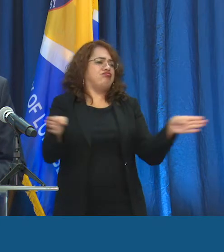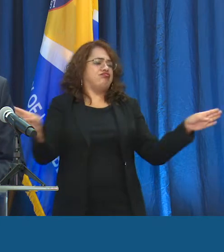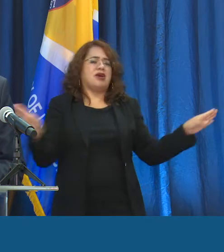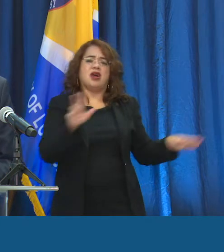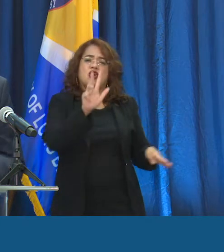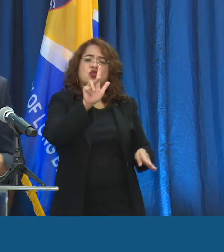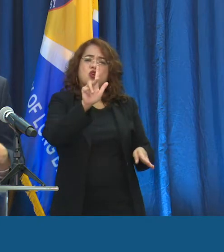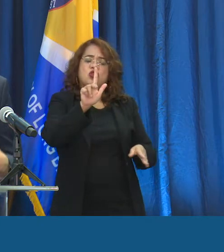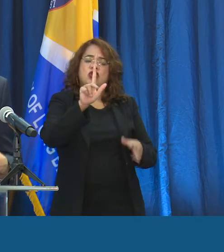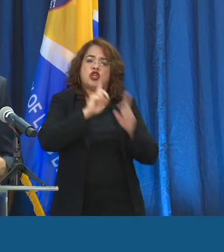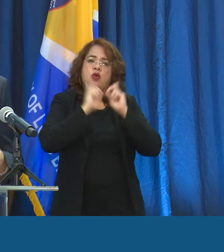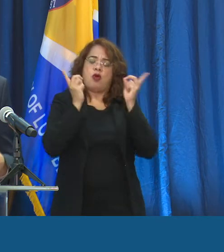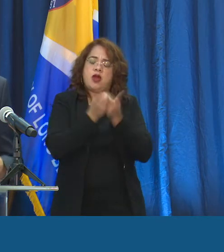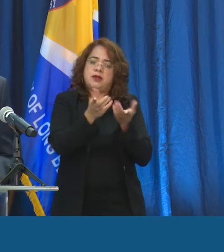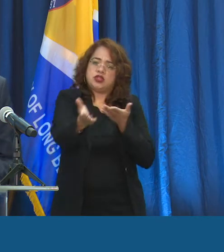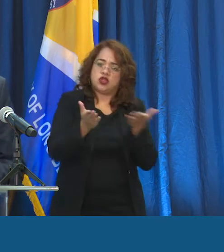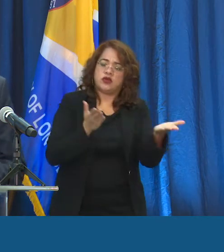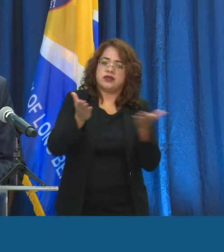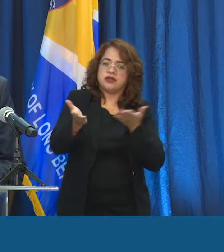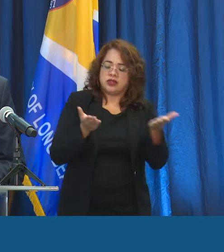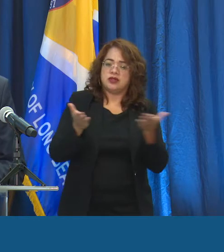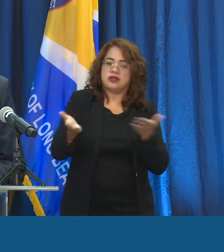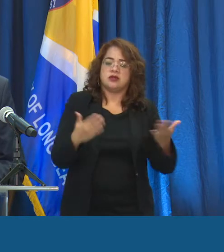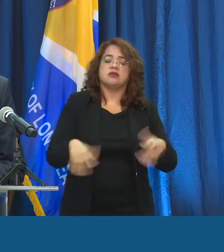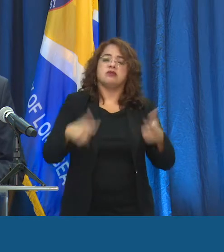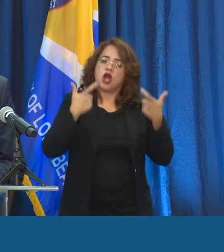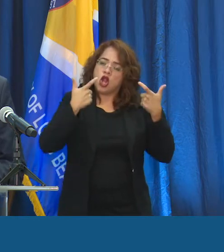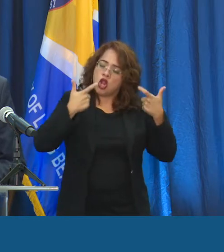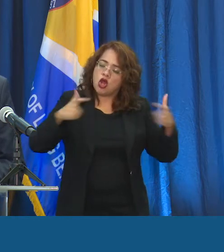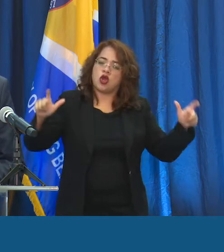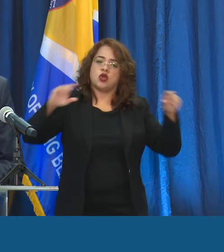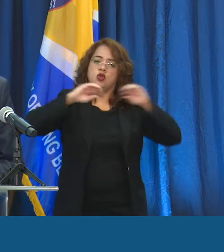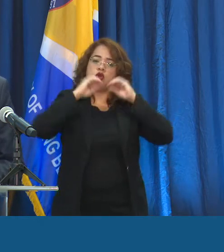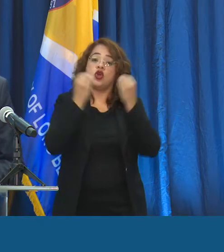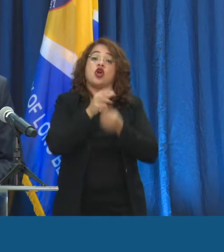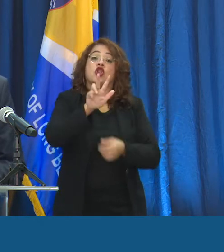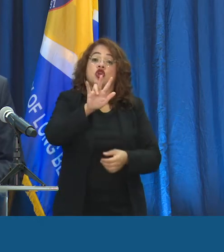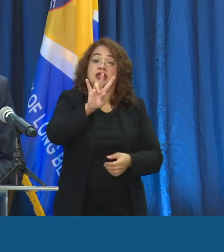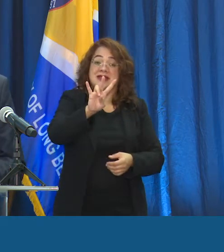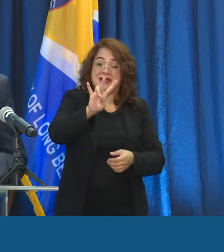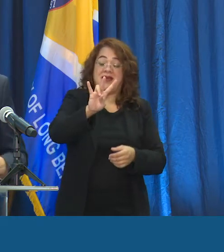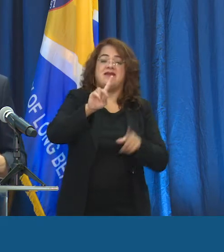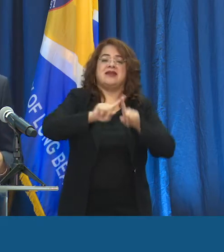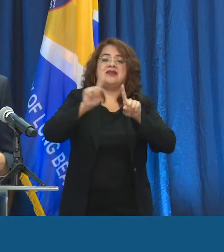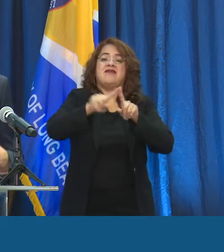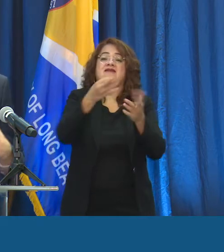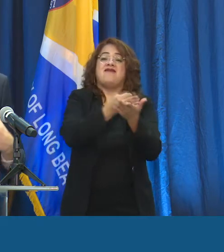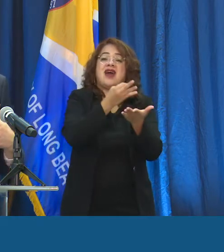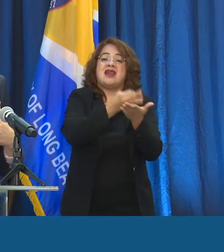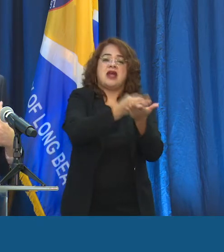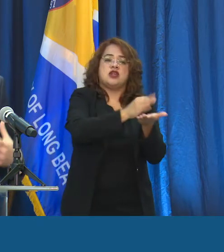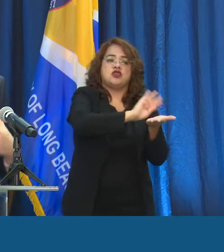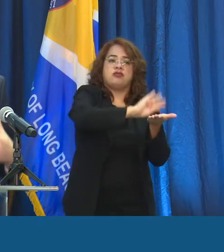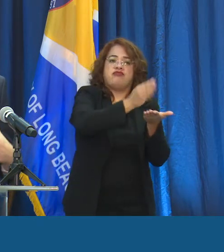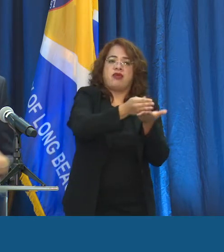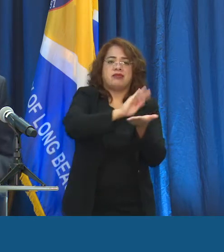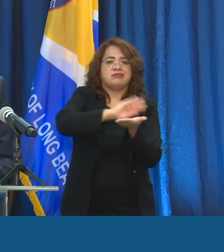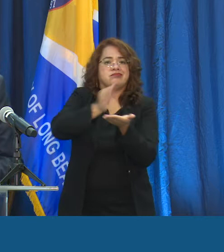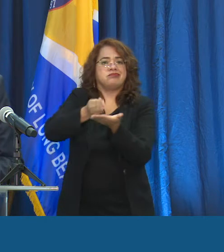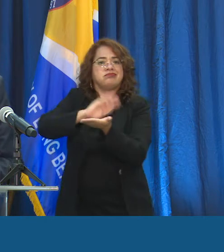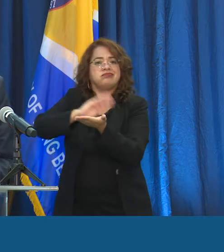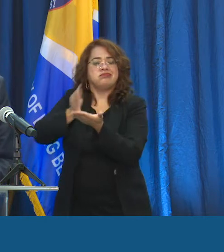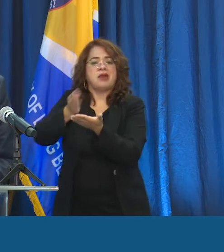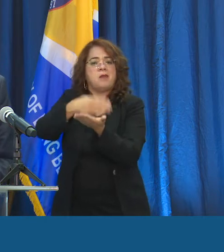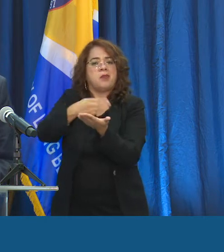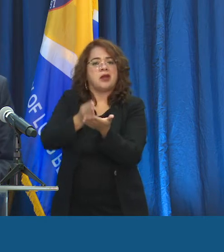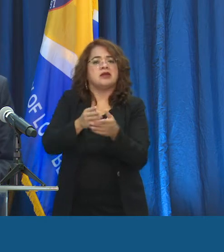departments. We're a very complex, large organization with 37 different financial funds that represent a diverse city